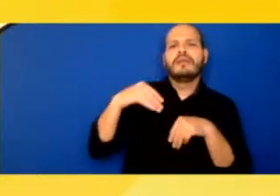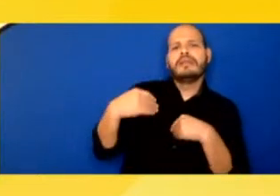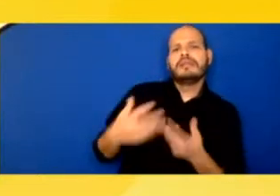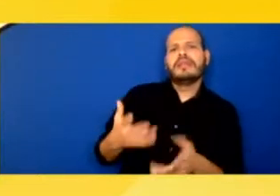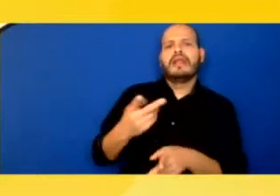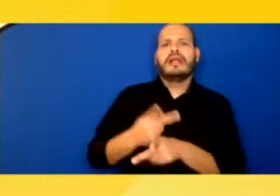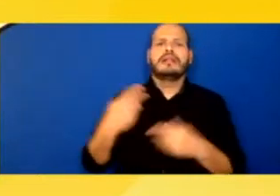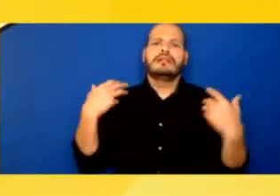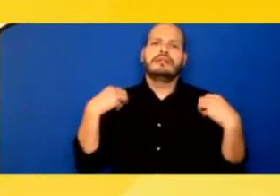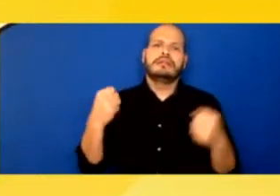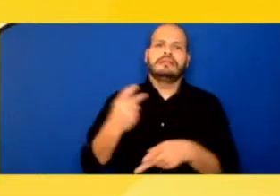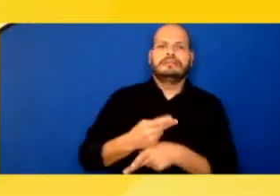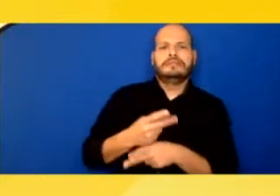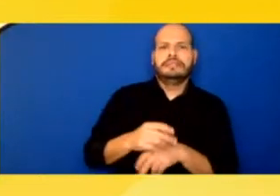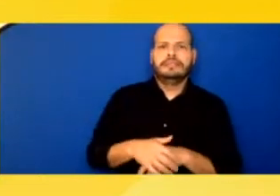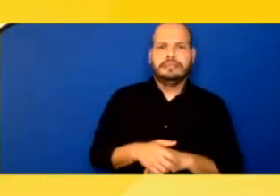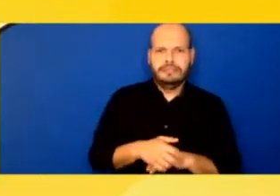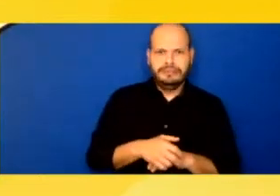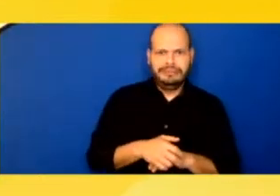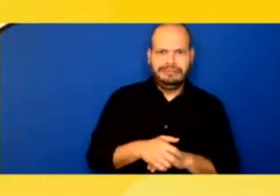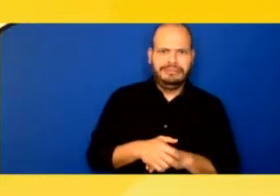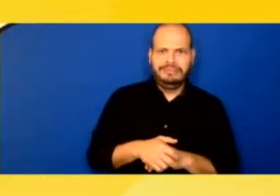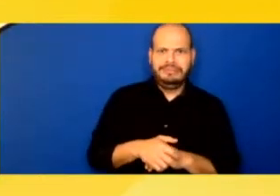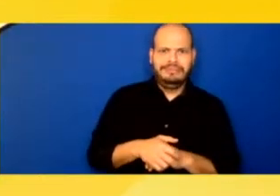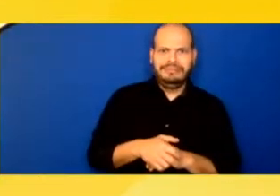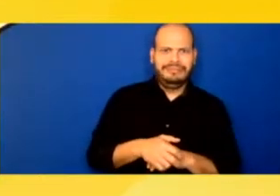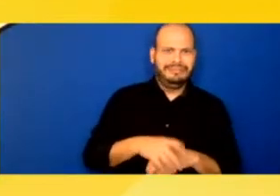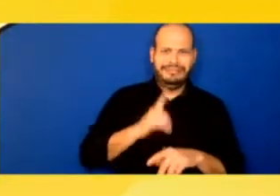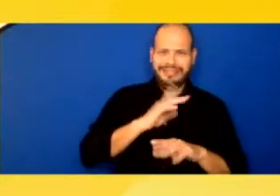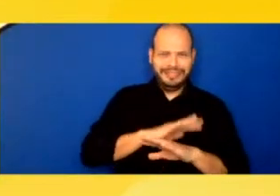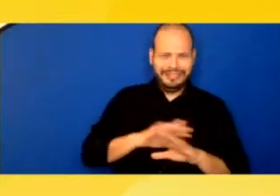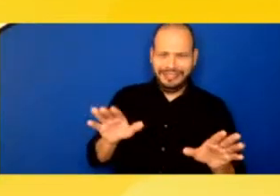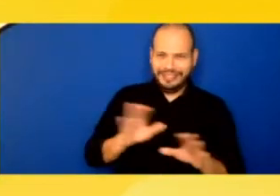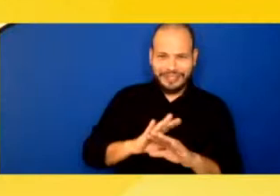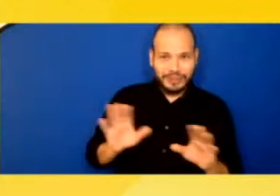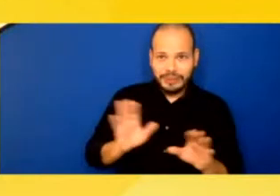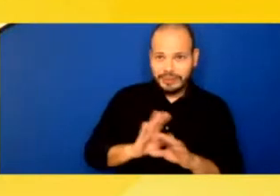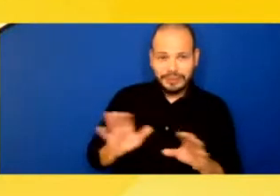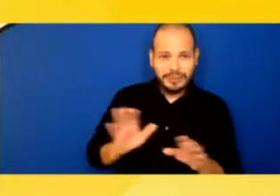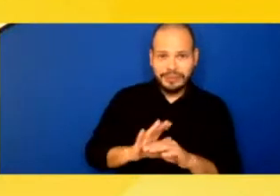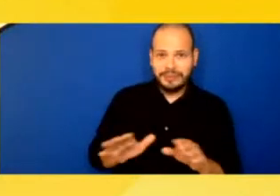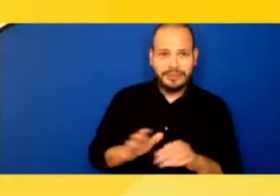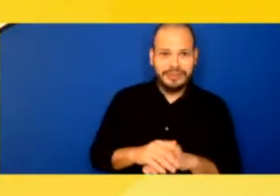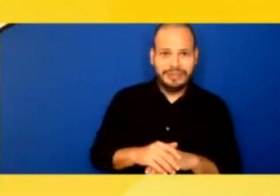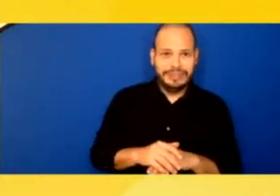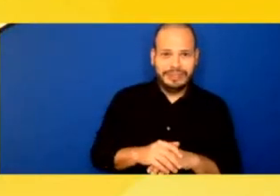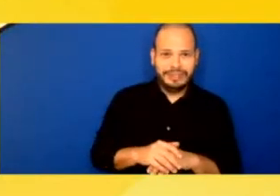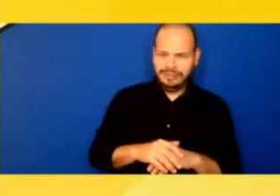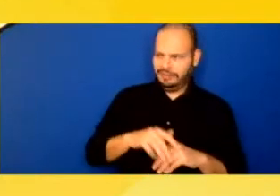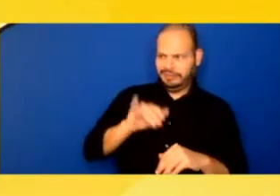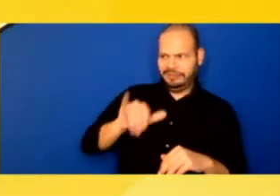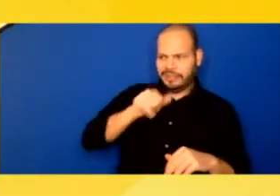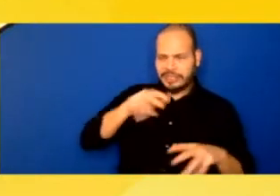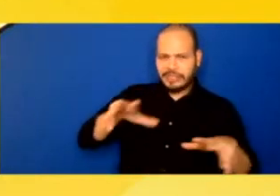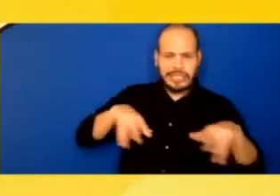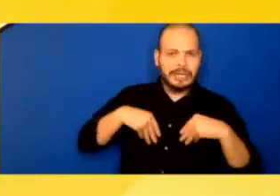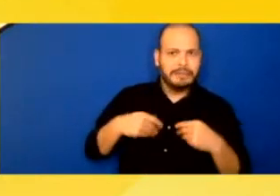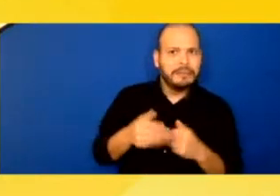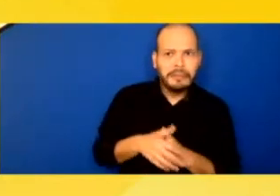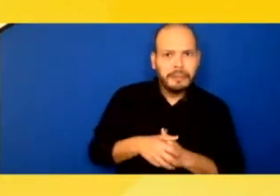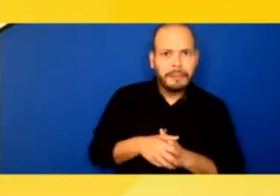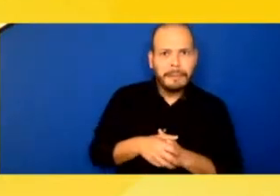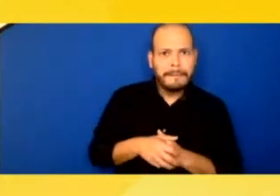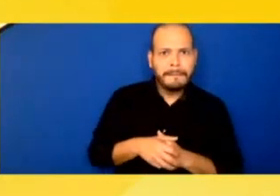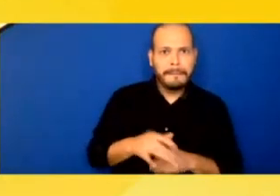in a crisis. So if our faith traditions and our sacred texts are clear, we are clear. We know we